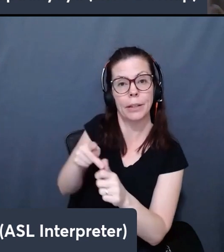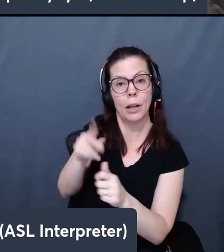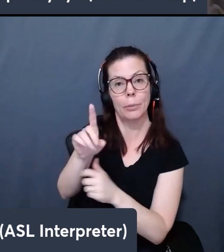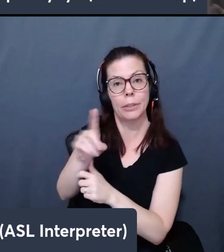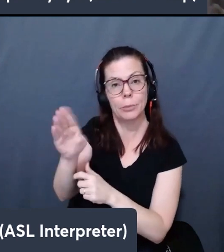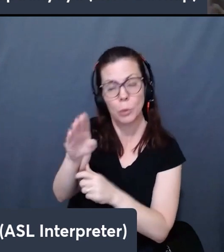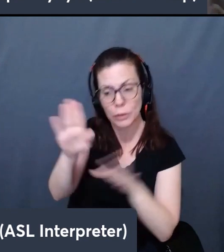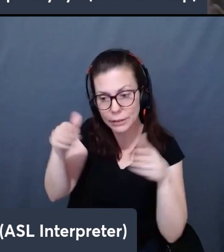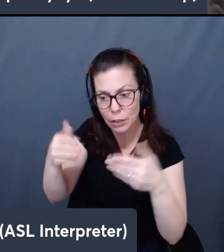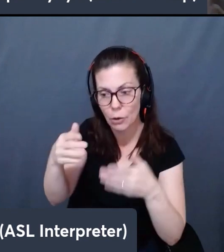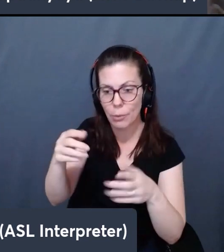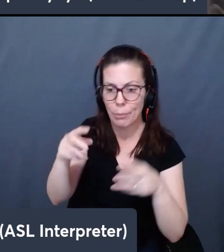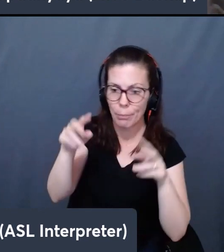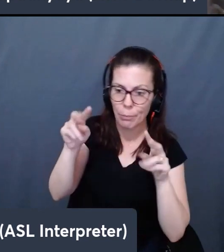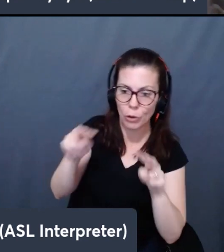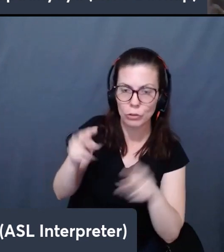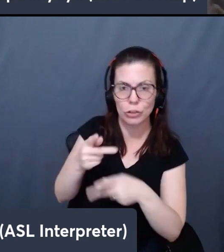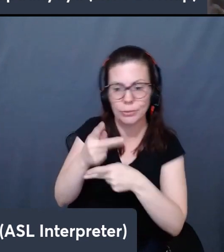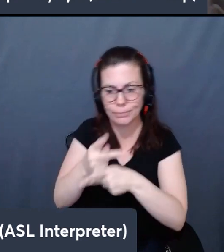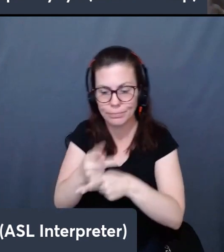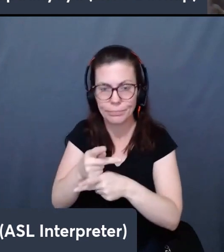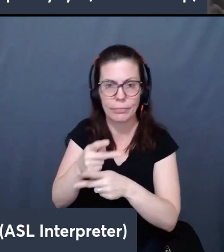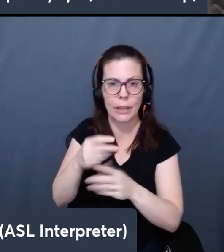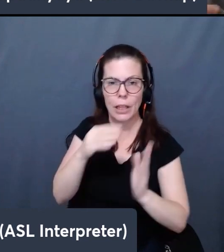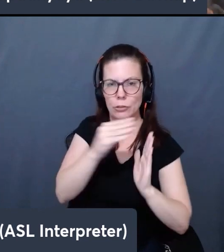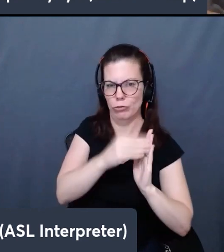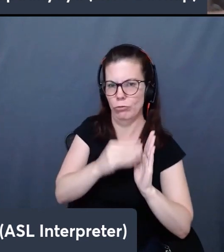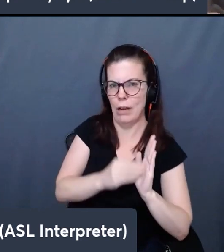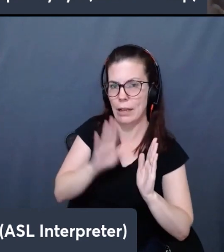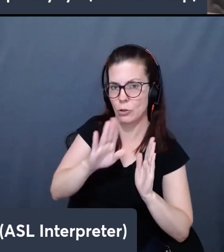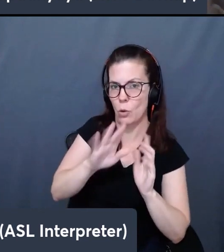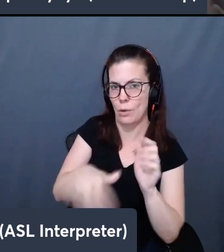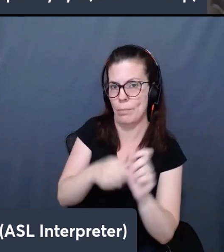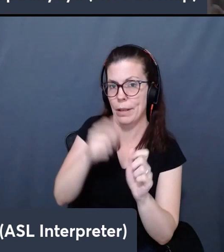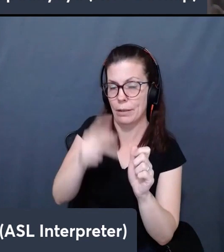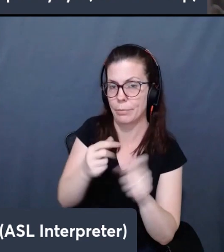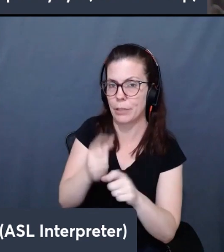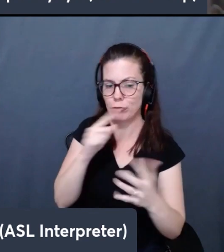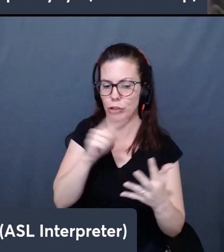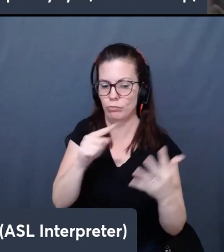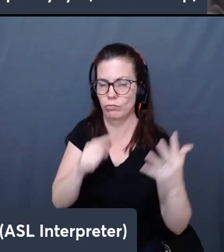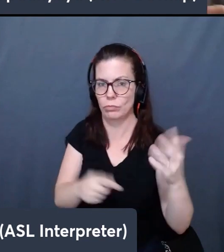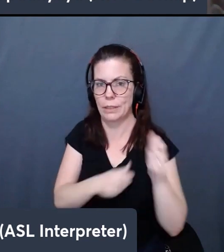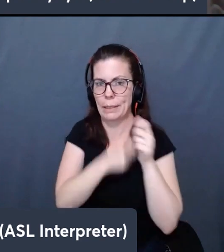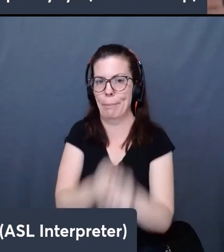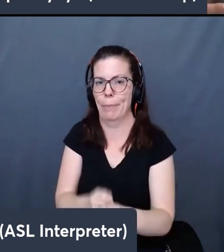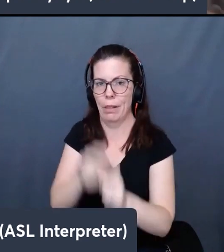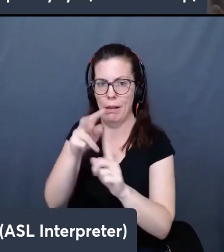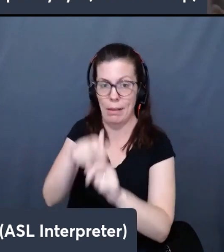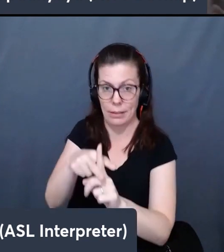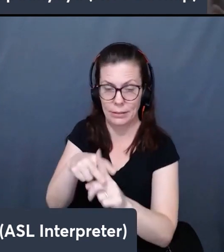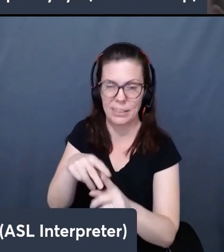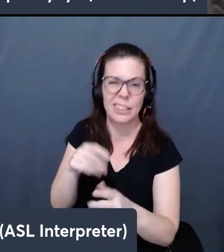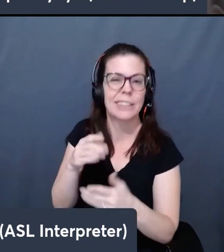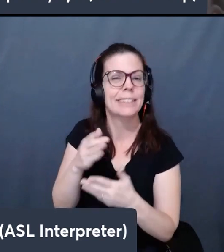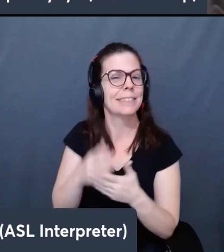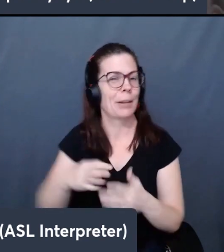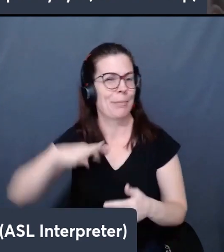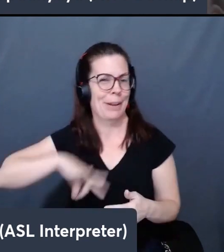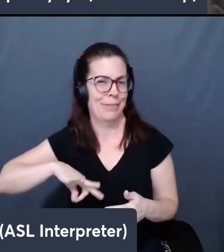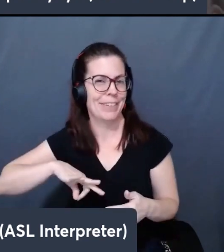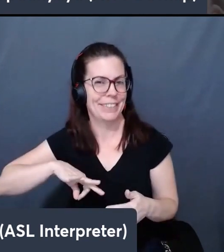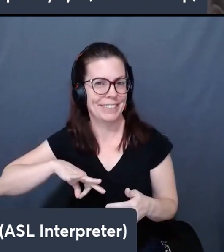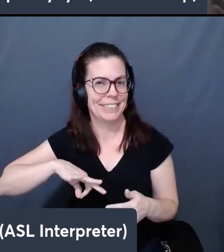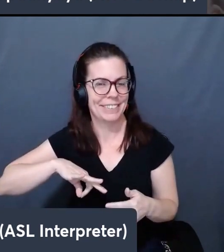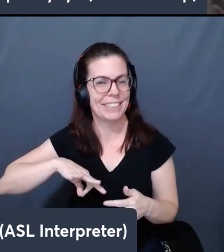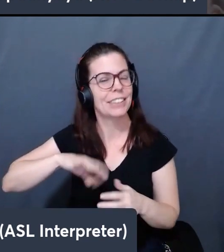and track your backup and make sure that your backups are compliant. So these are some of the benefits that you